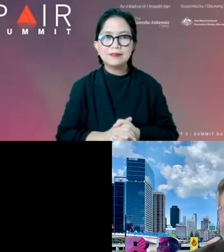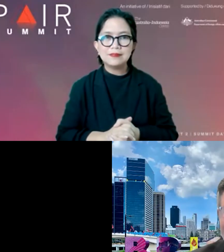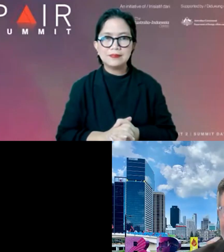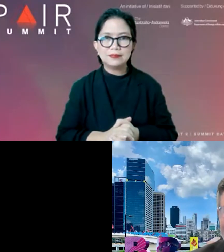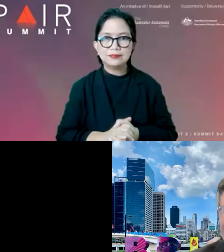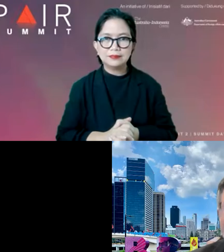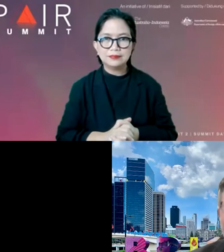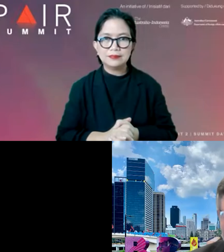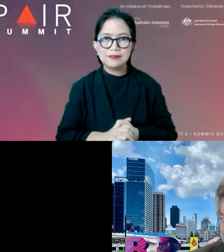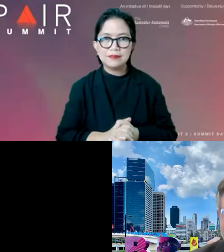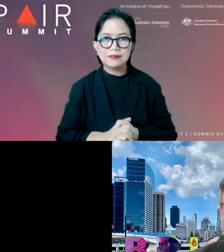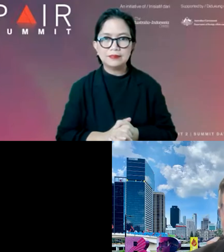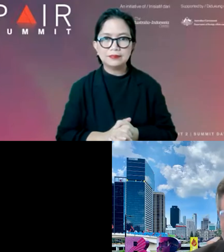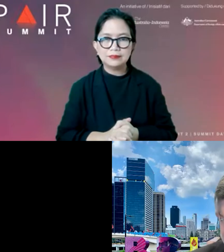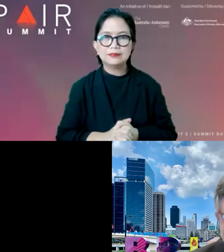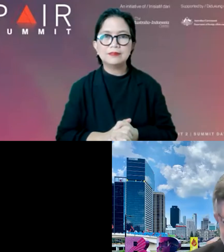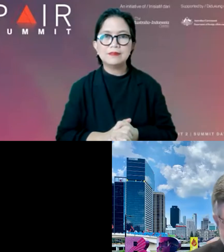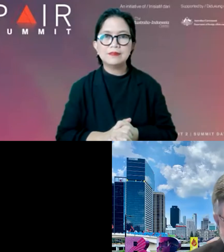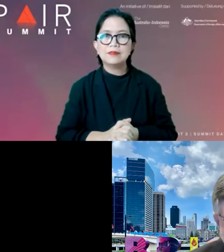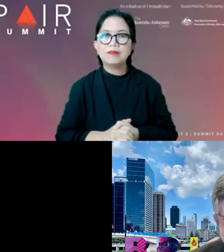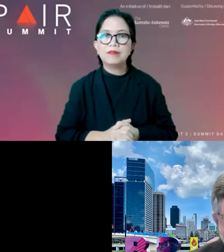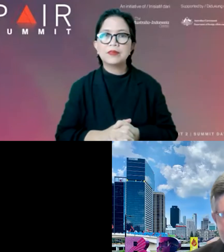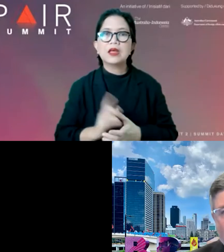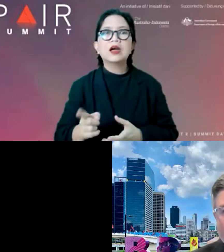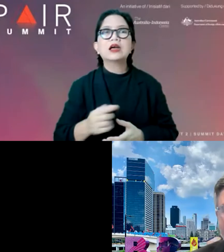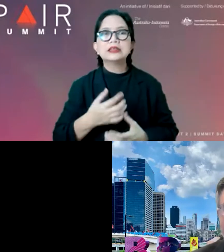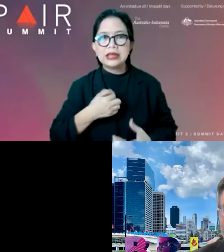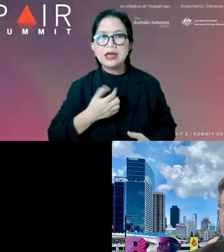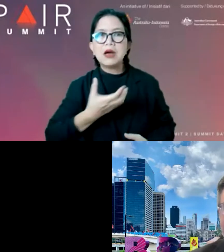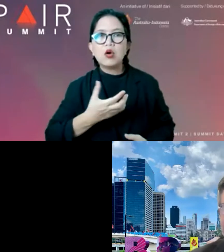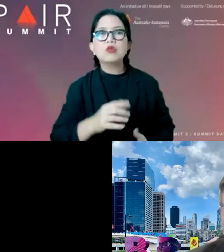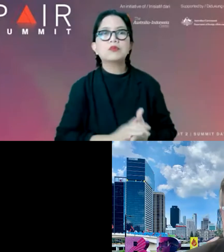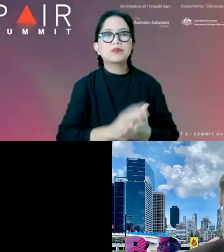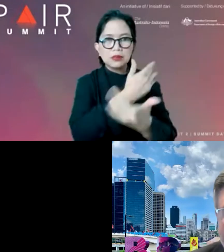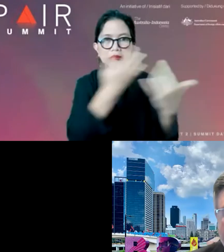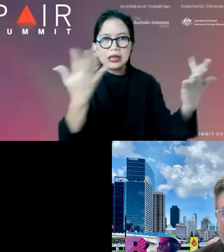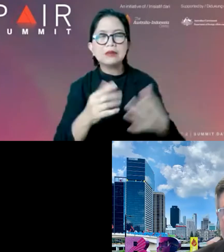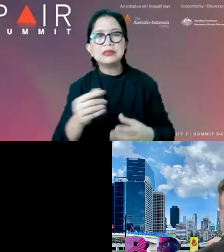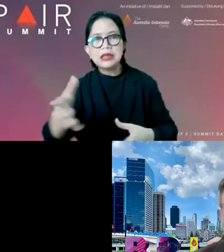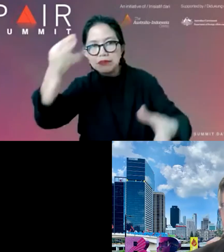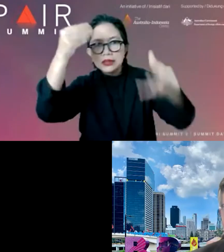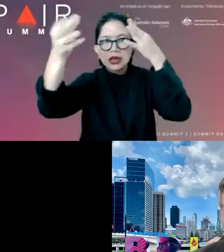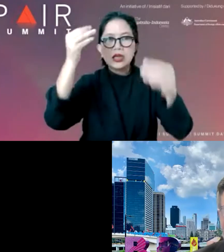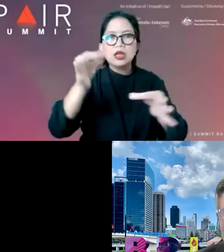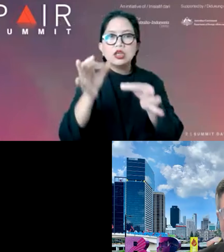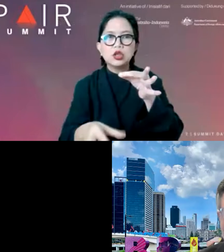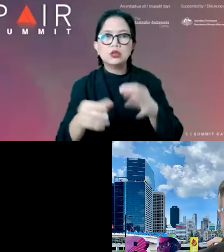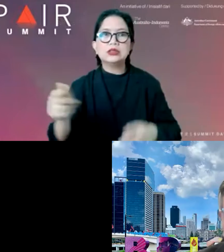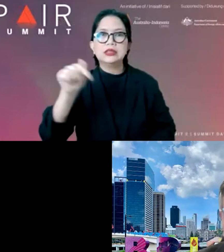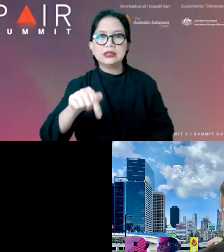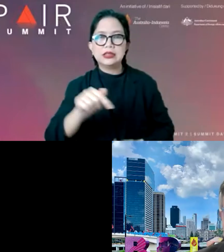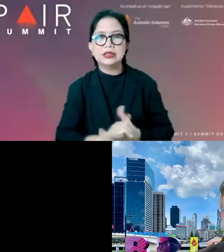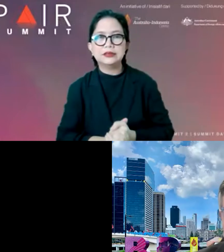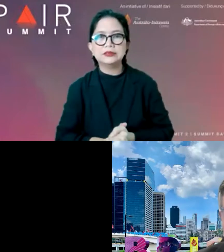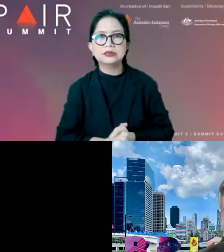in Indonesia, lots of very smart people trying to find solutions. Can Australian business work with that? Because sometimes it